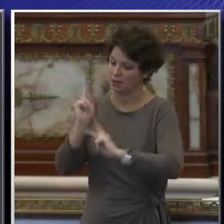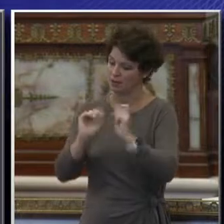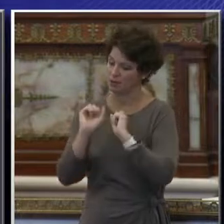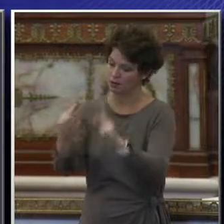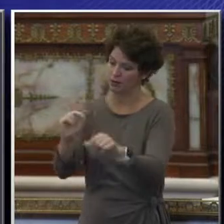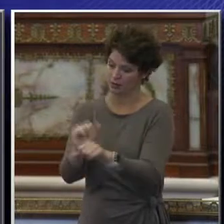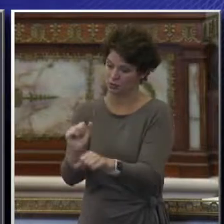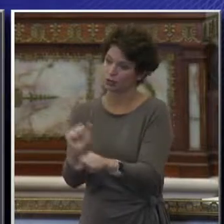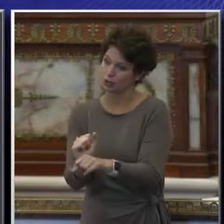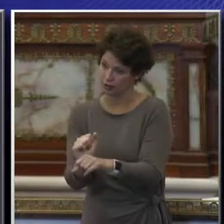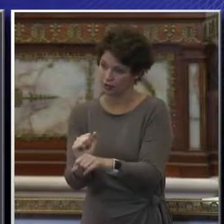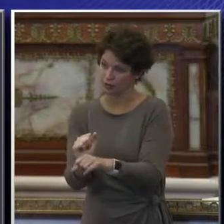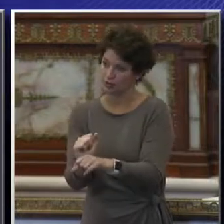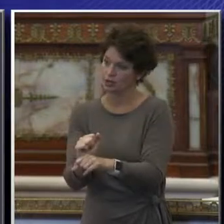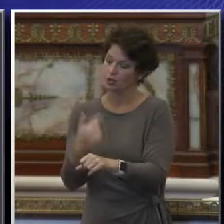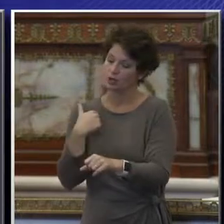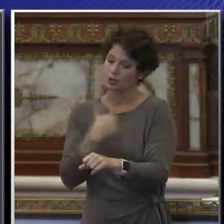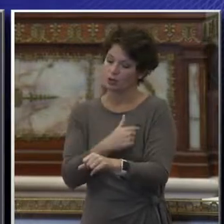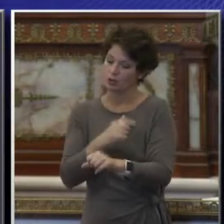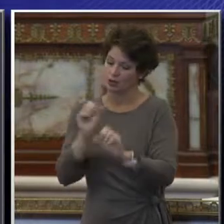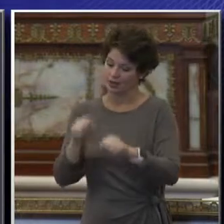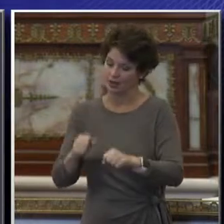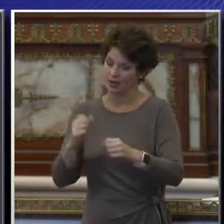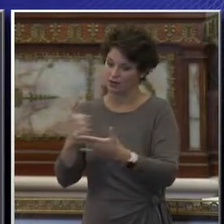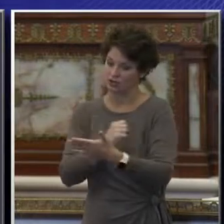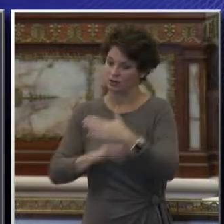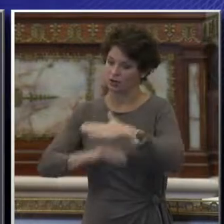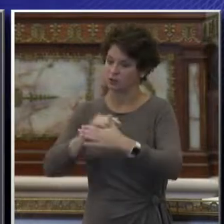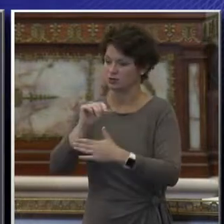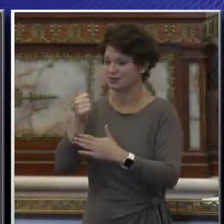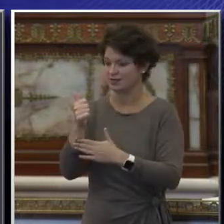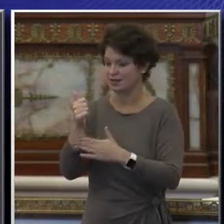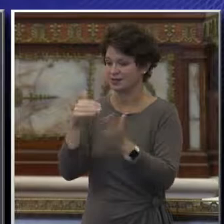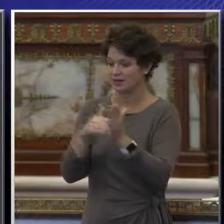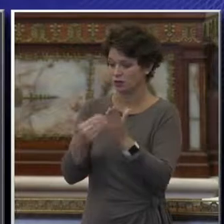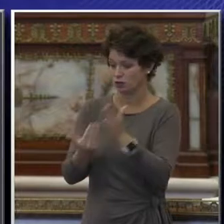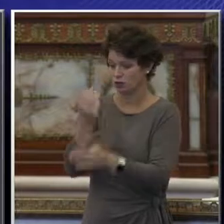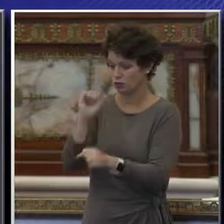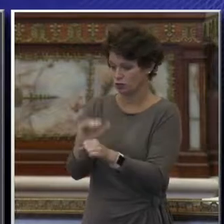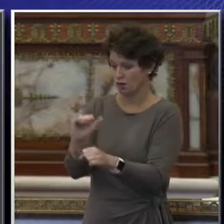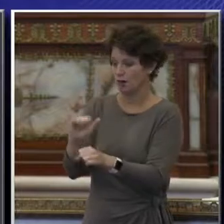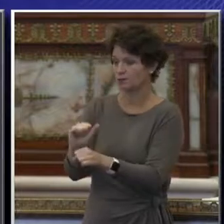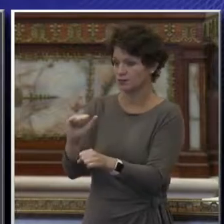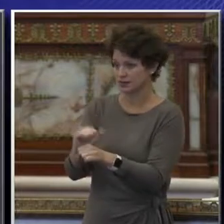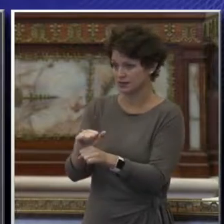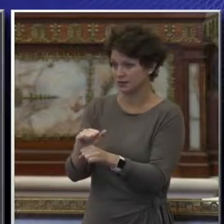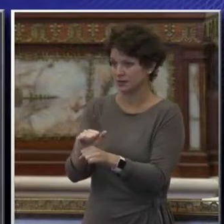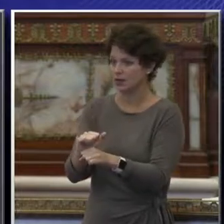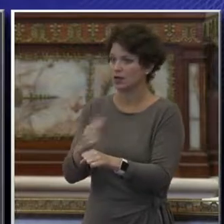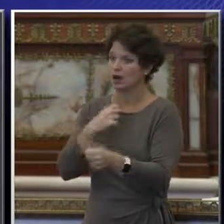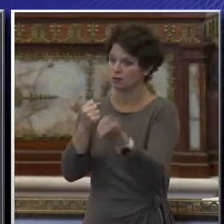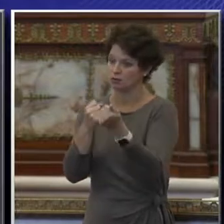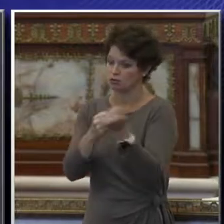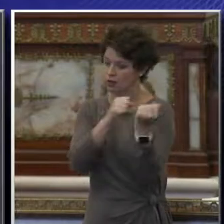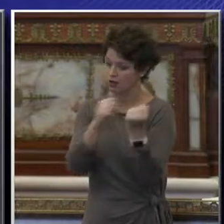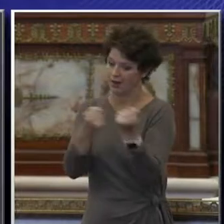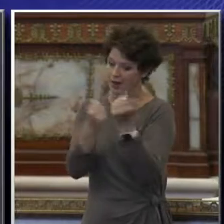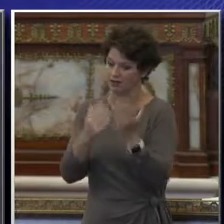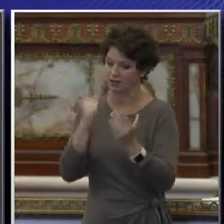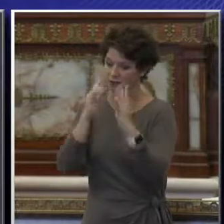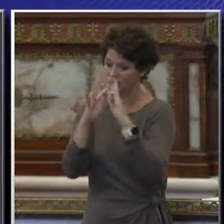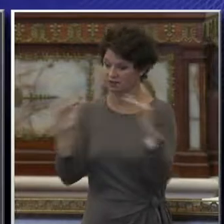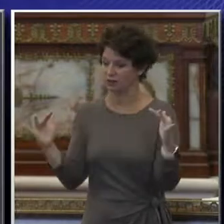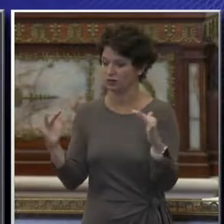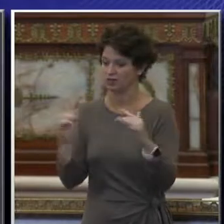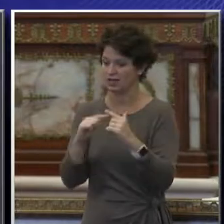work. We have the potential of generating up to 10,000 jobs. And so I'm a strong advocate around the issue of diversity